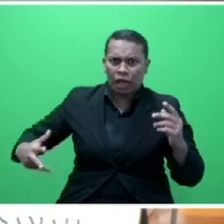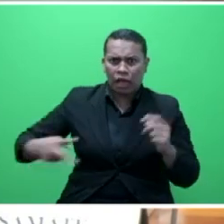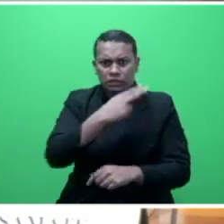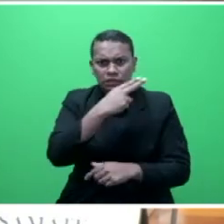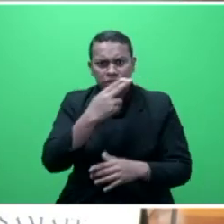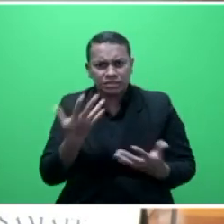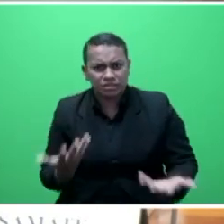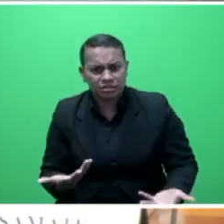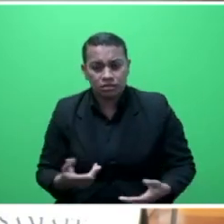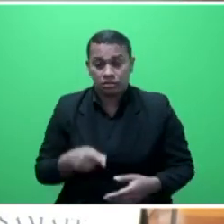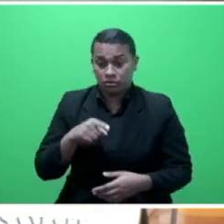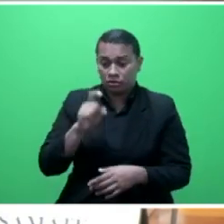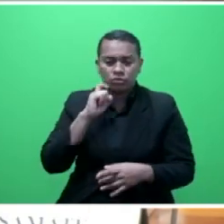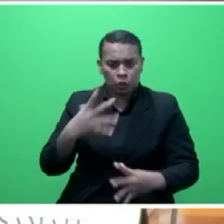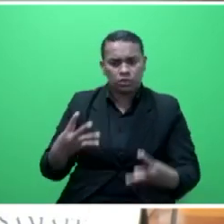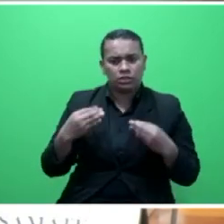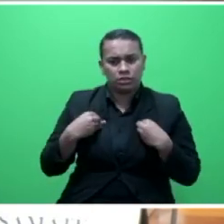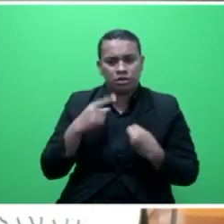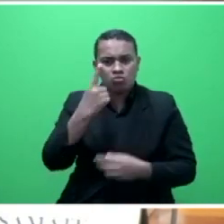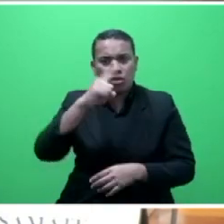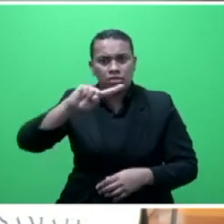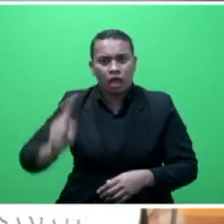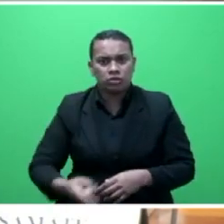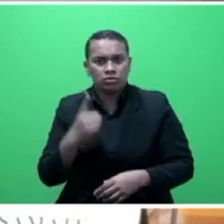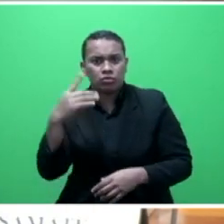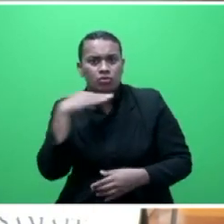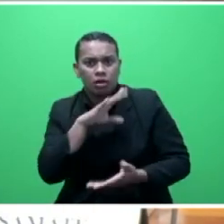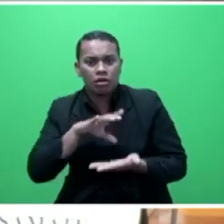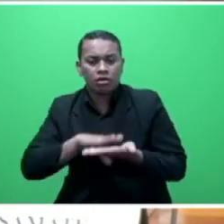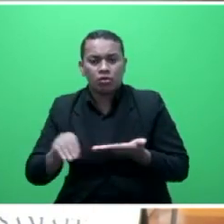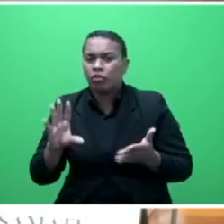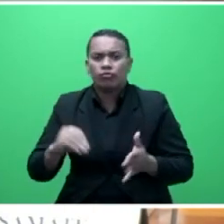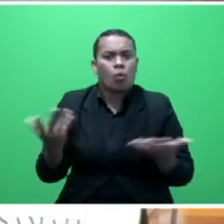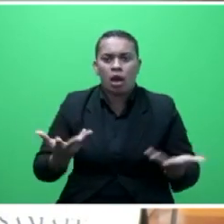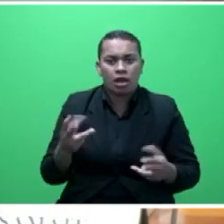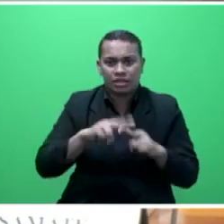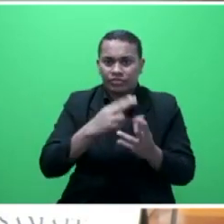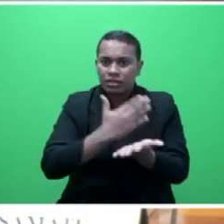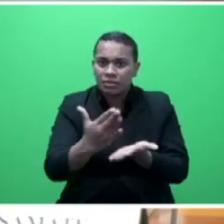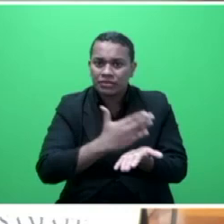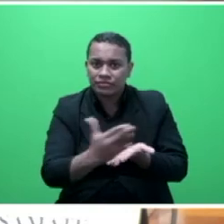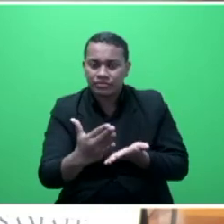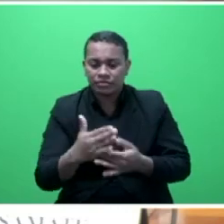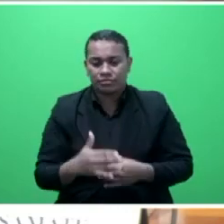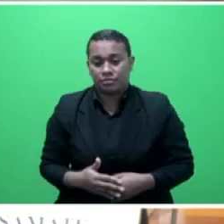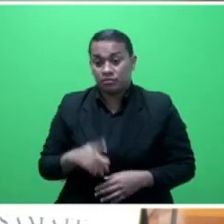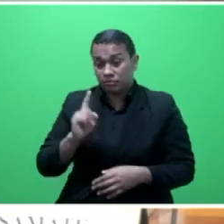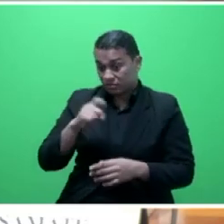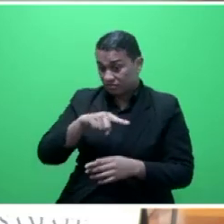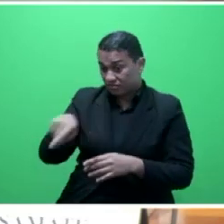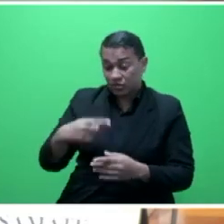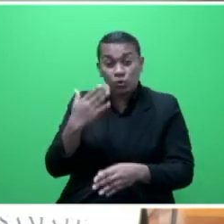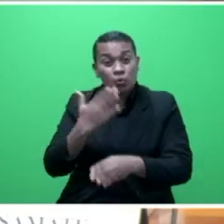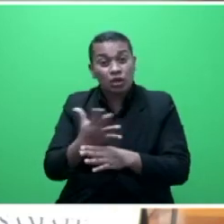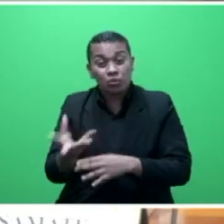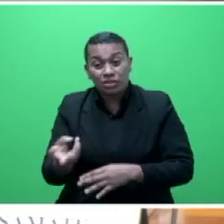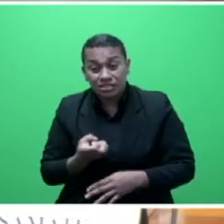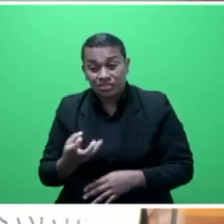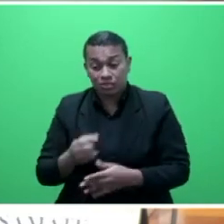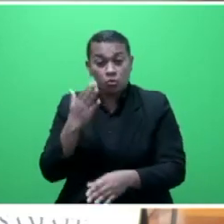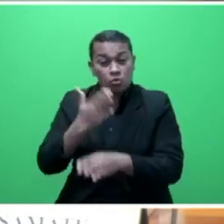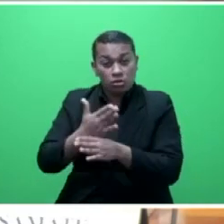of $1,100 from your FNPF general account. If your salary has been reduced by less than half, you may access a